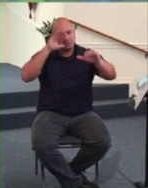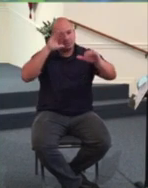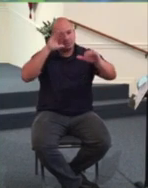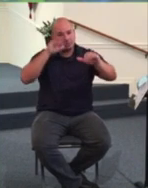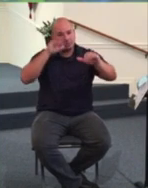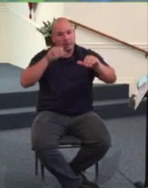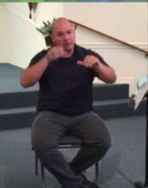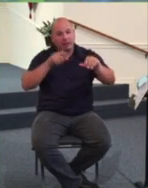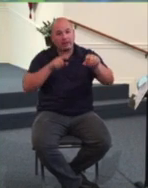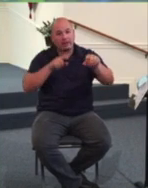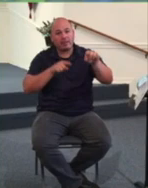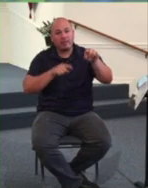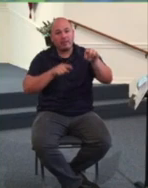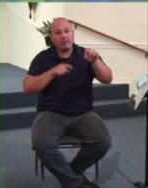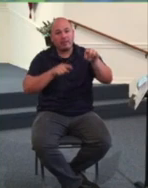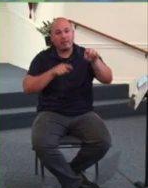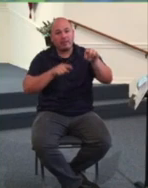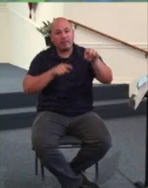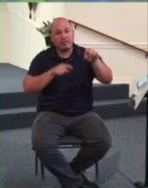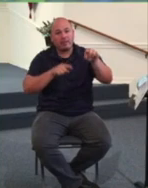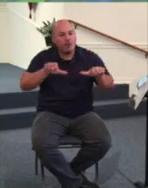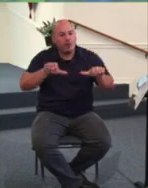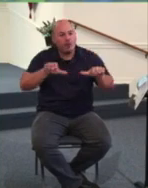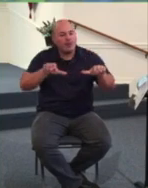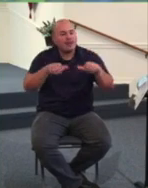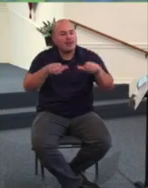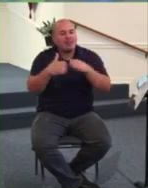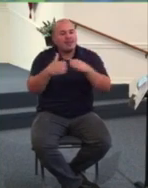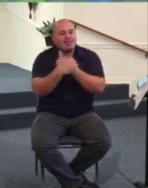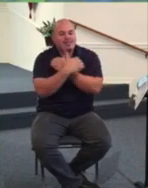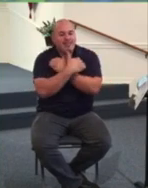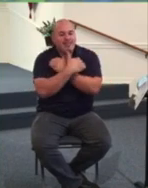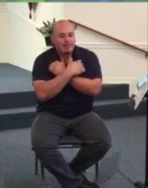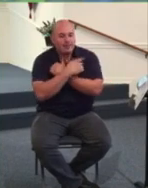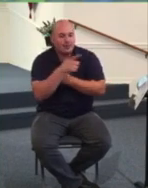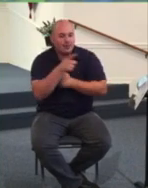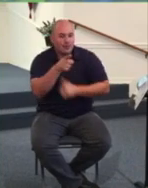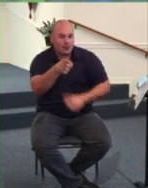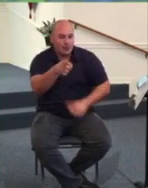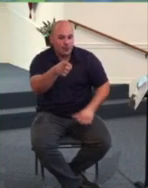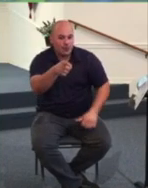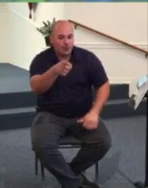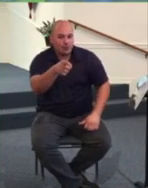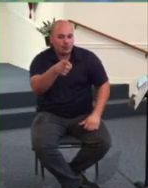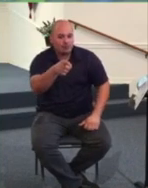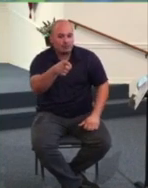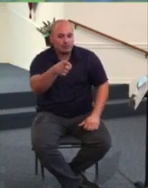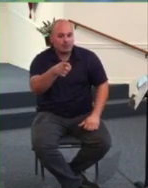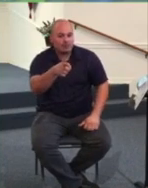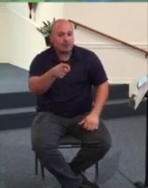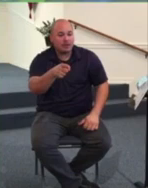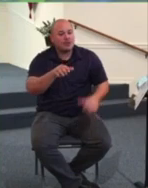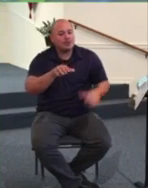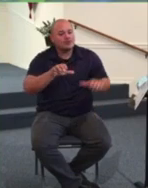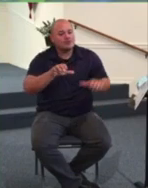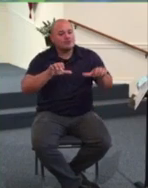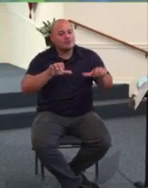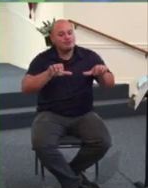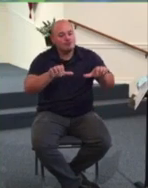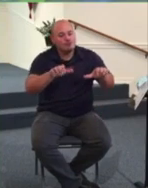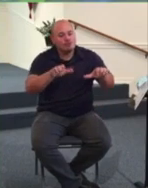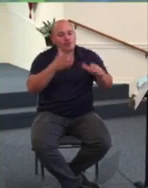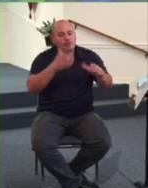people who don't love you. Do good to people who don't do good to you. Lend to people who will not repay you.